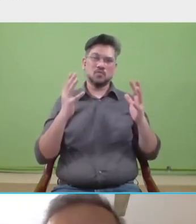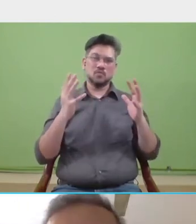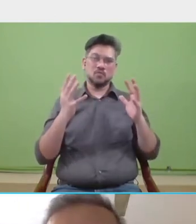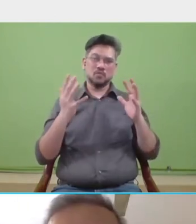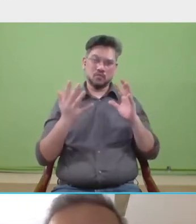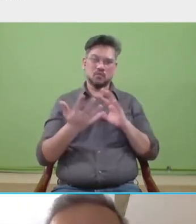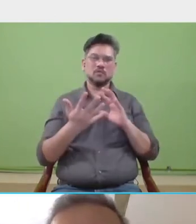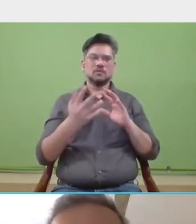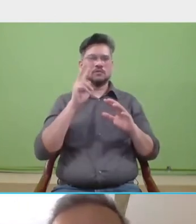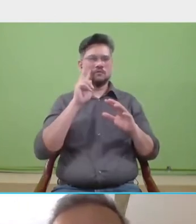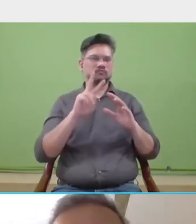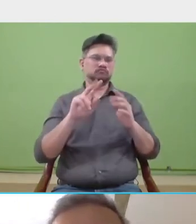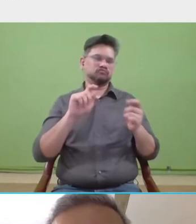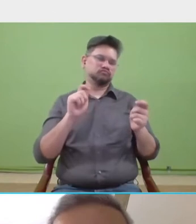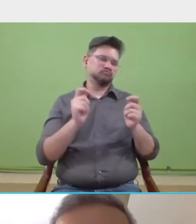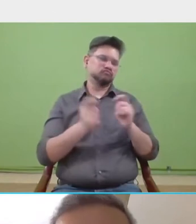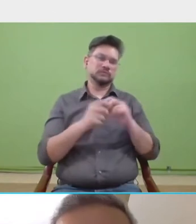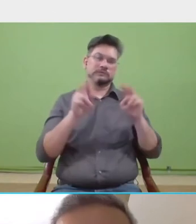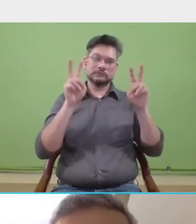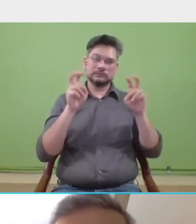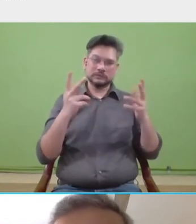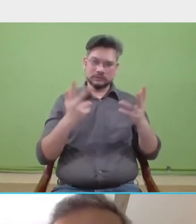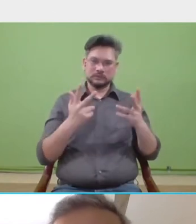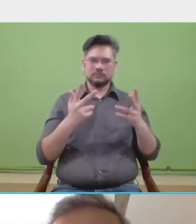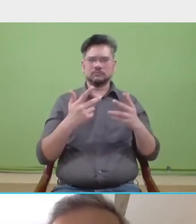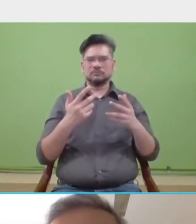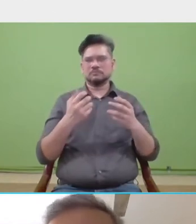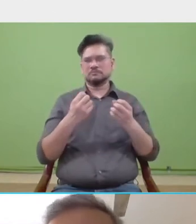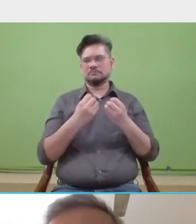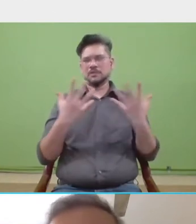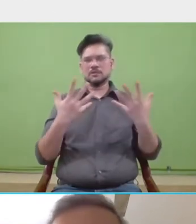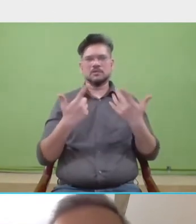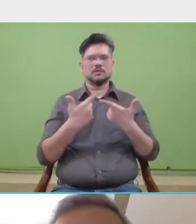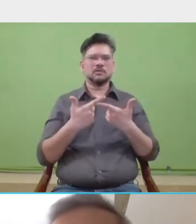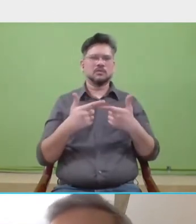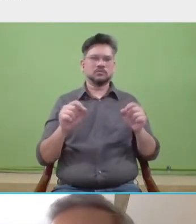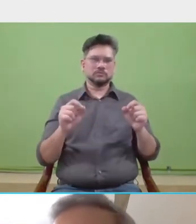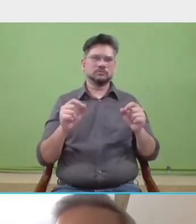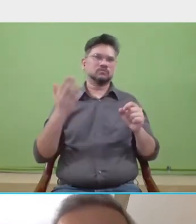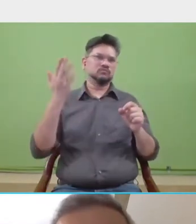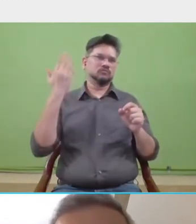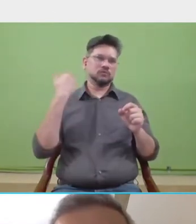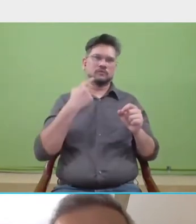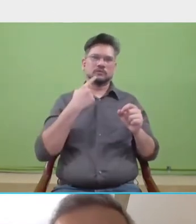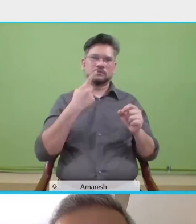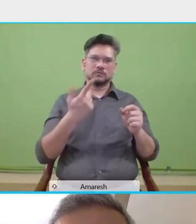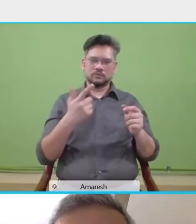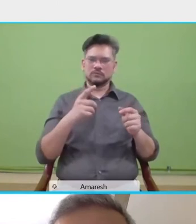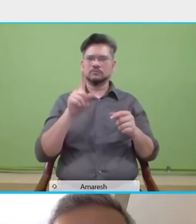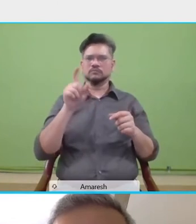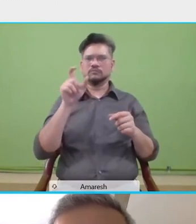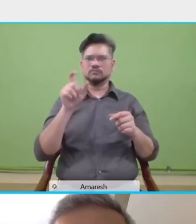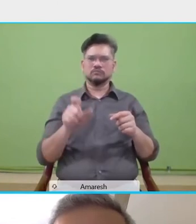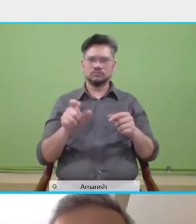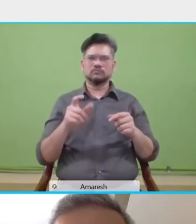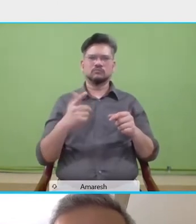that uh linguists have made many years ago half a century ago by none other than noam